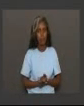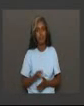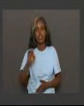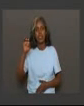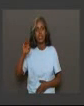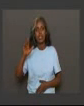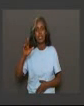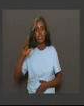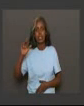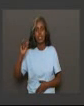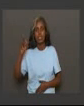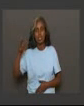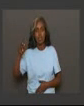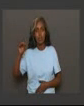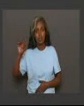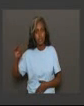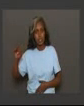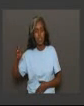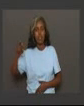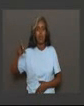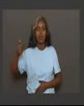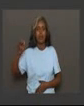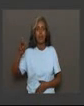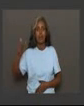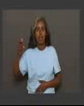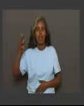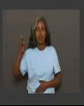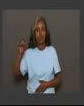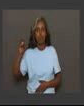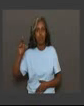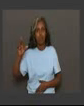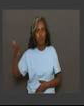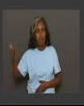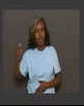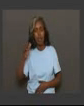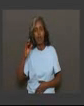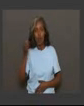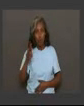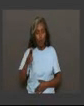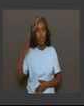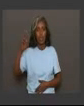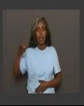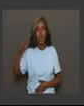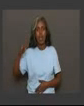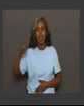an ellipse, a parabola, or a hyperbola.